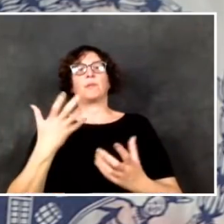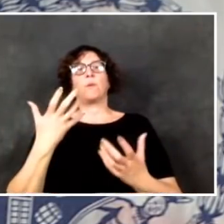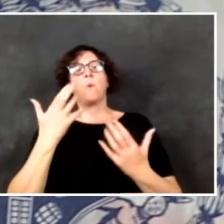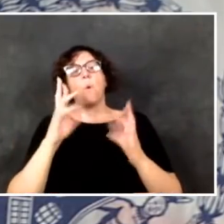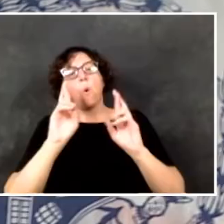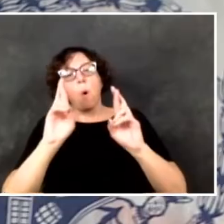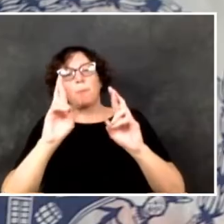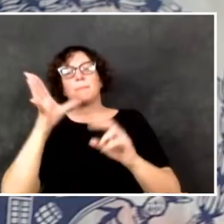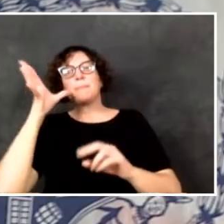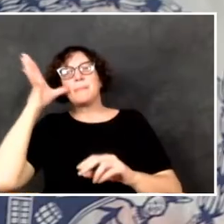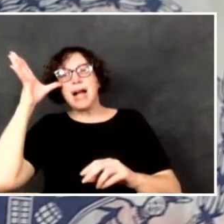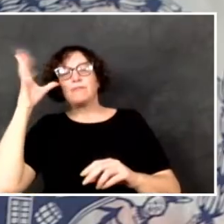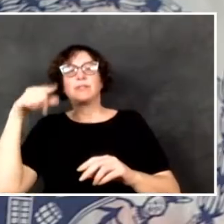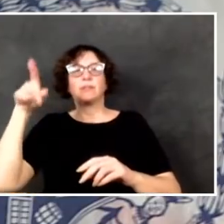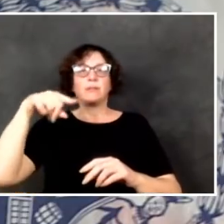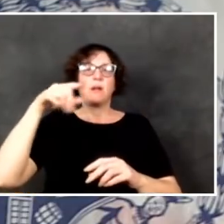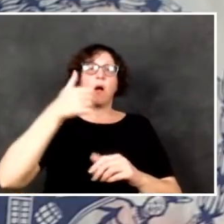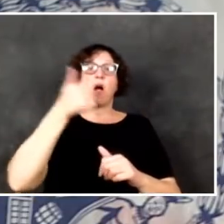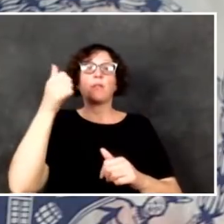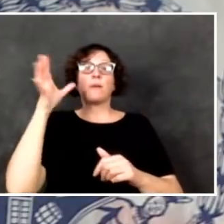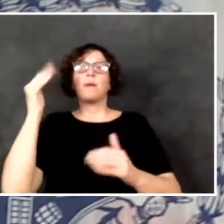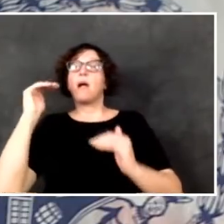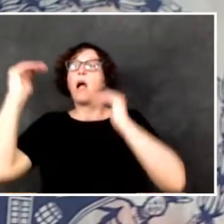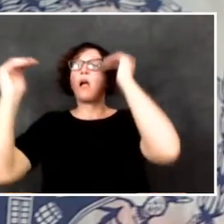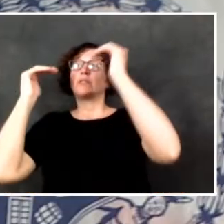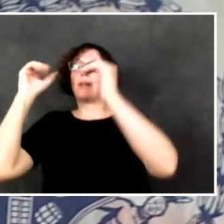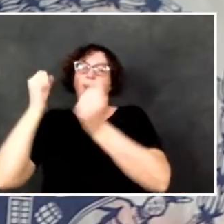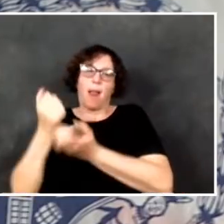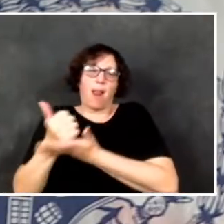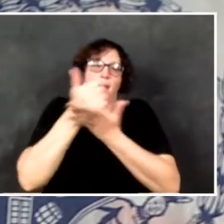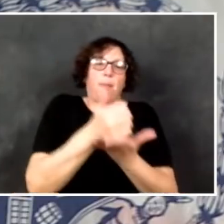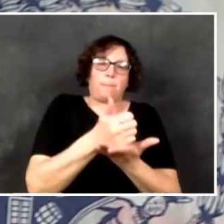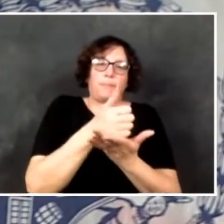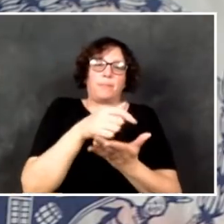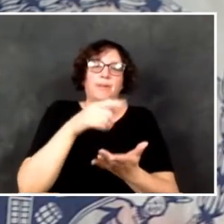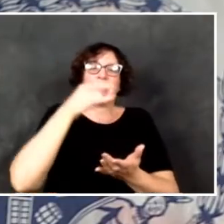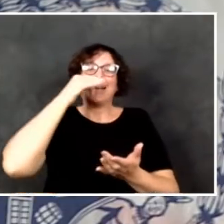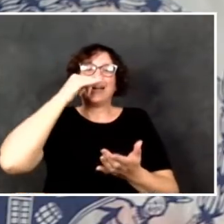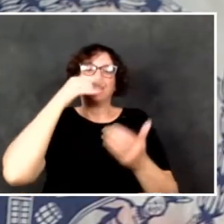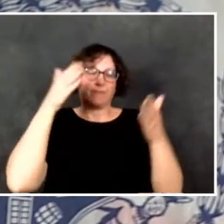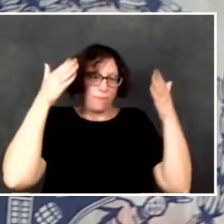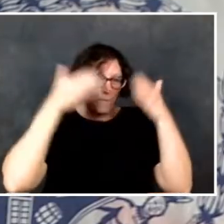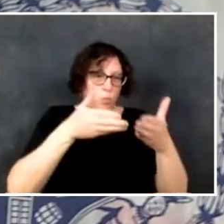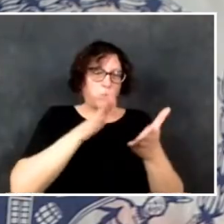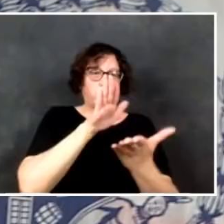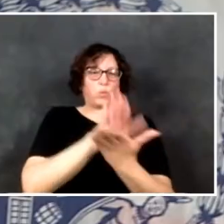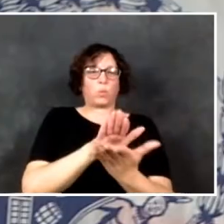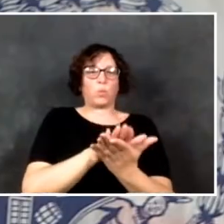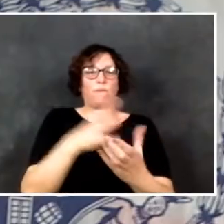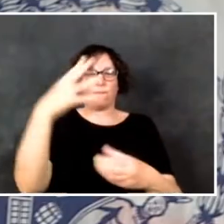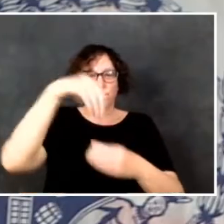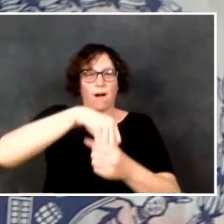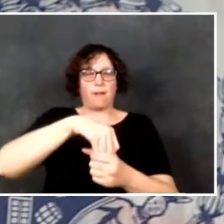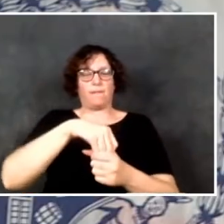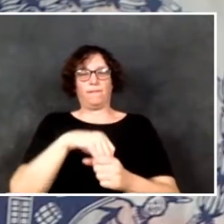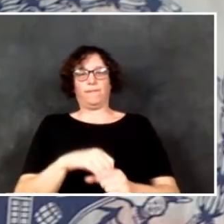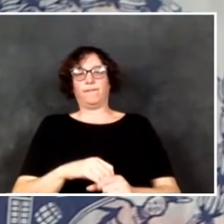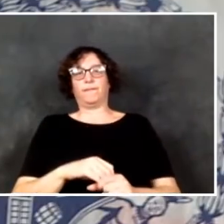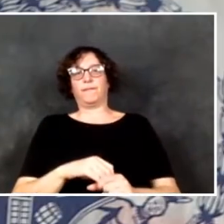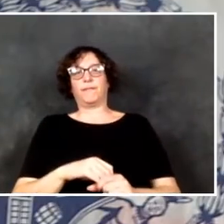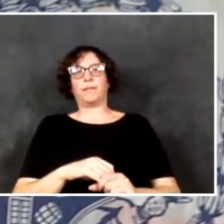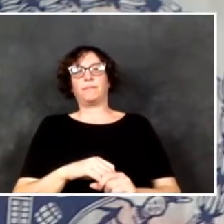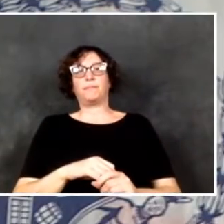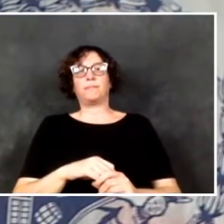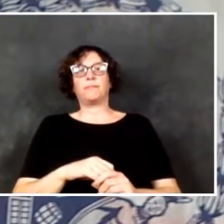better ability to engage them and know when they're part of the learning experience. So, no, we do not have